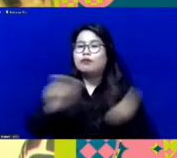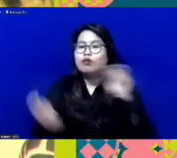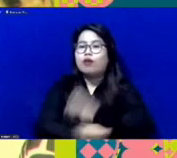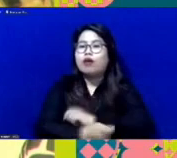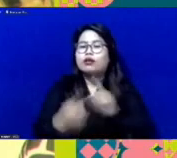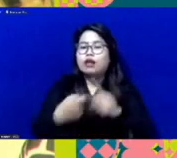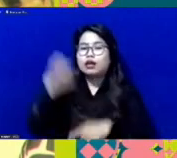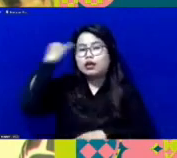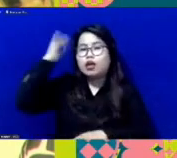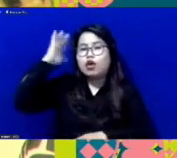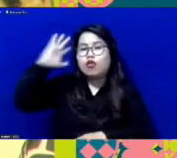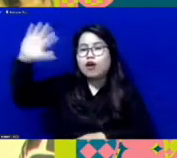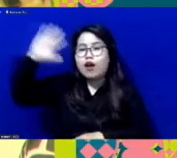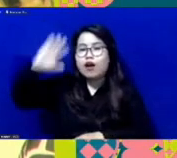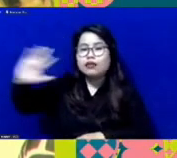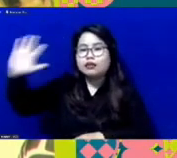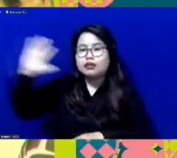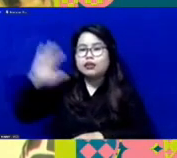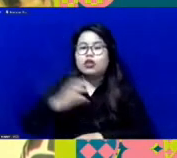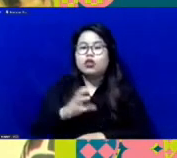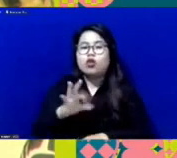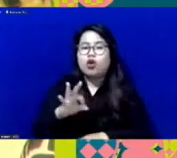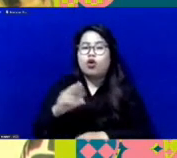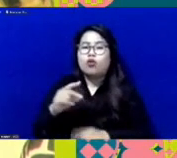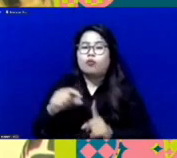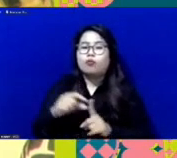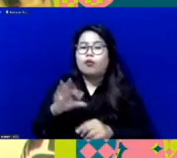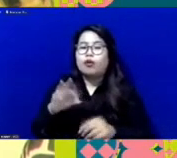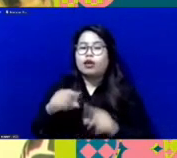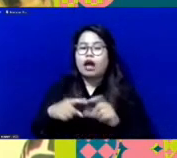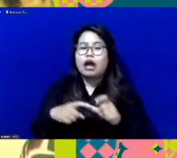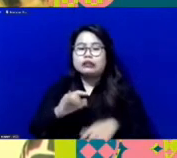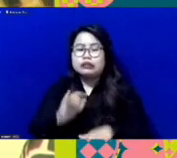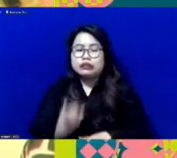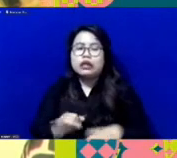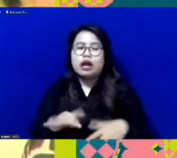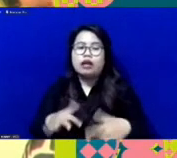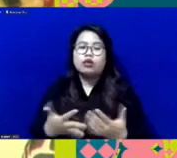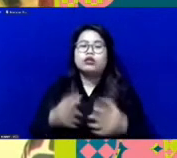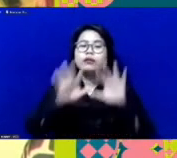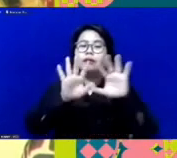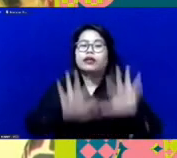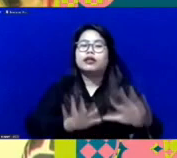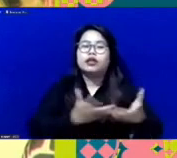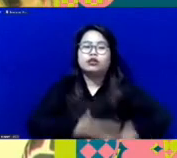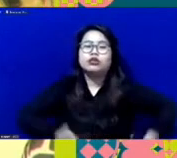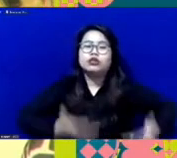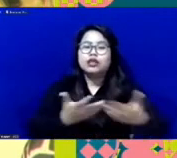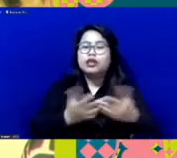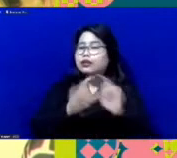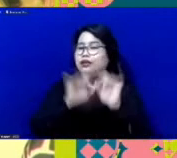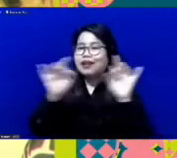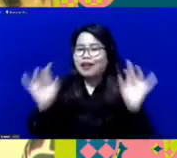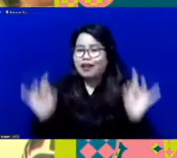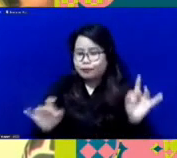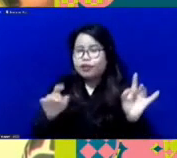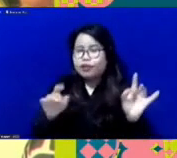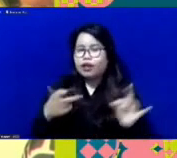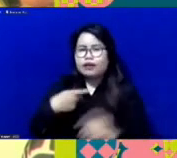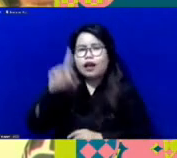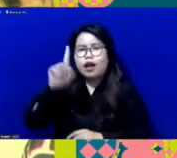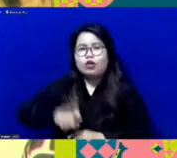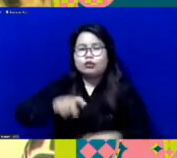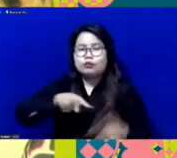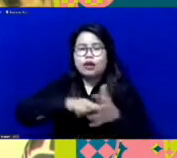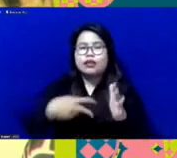corporatization, liberalization in social media, and so on and so forth. So we have to redefine what is suitable